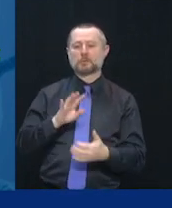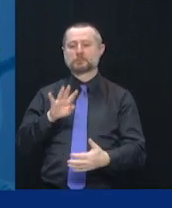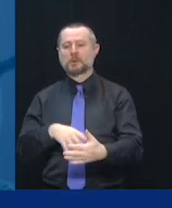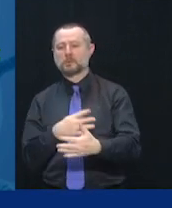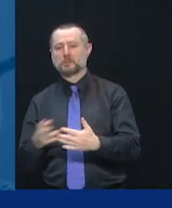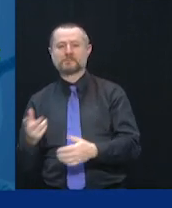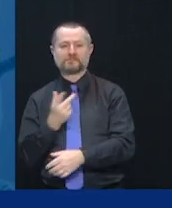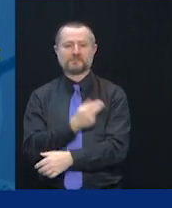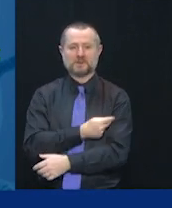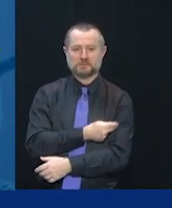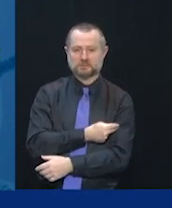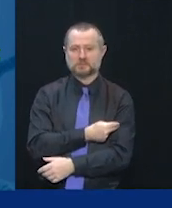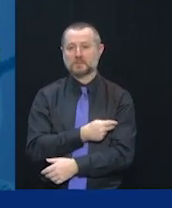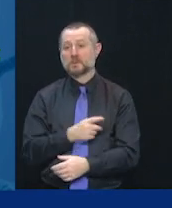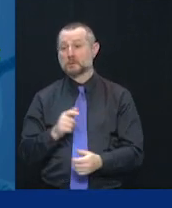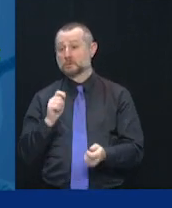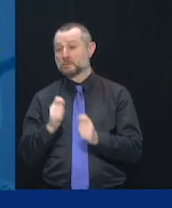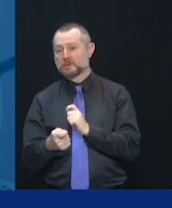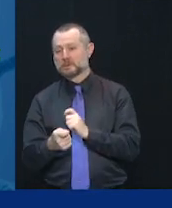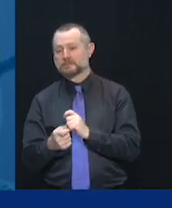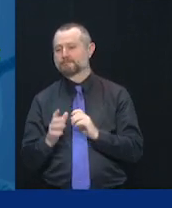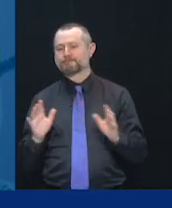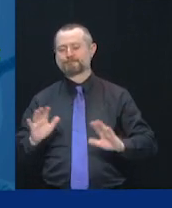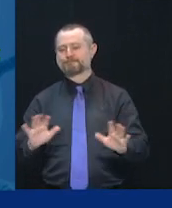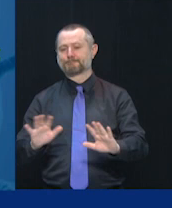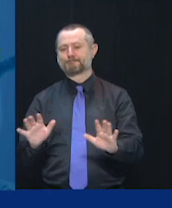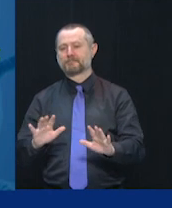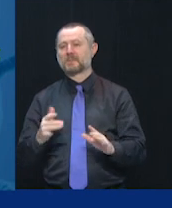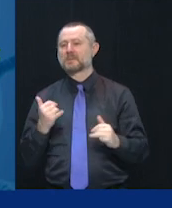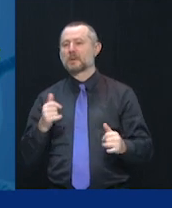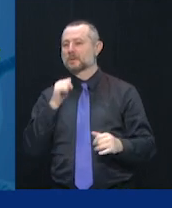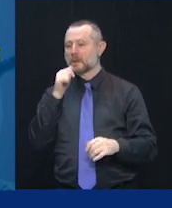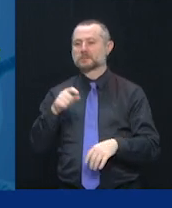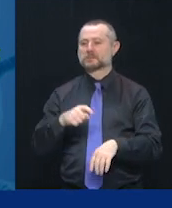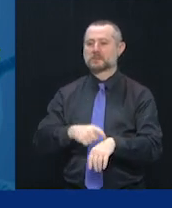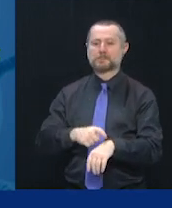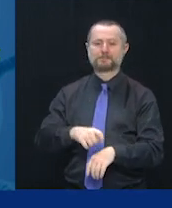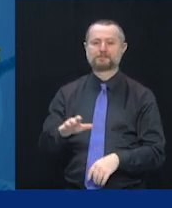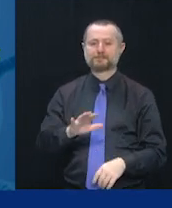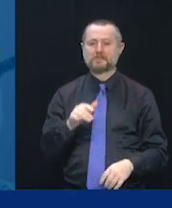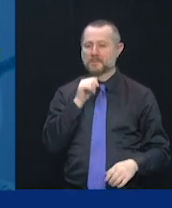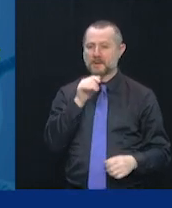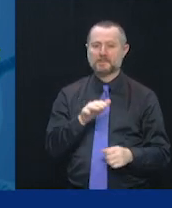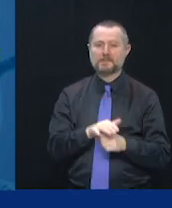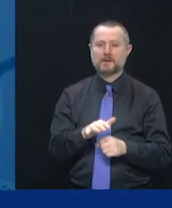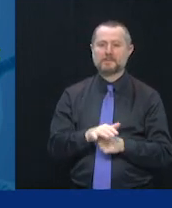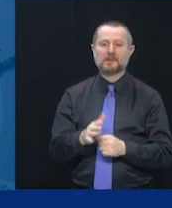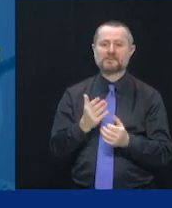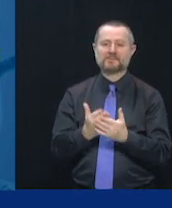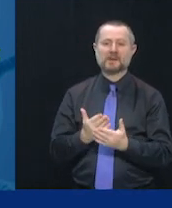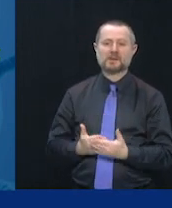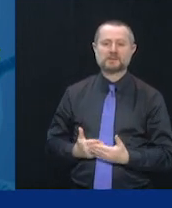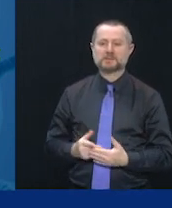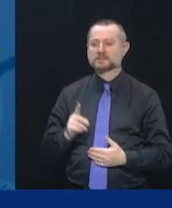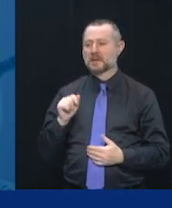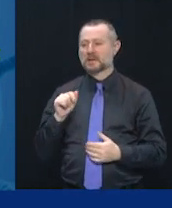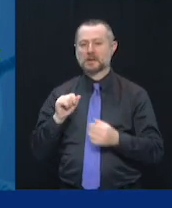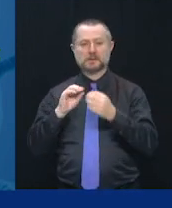is premature and not rooted solidly in available evidence. Not rooted